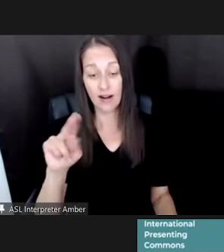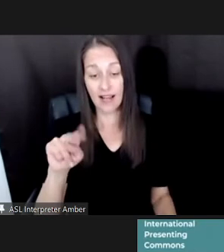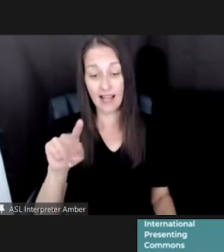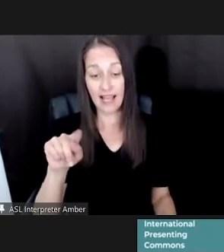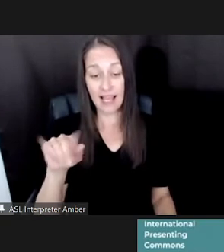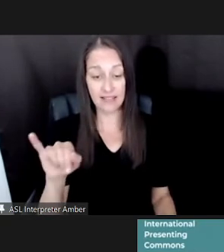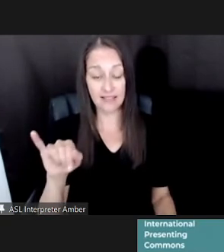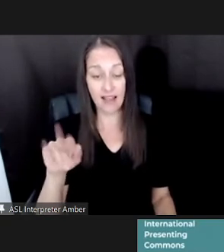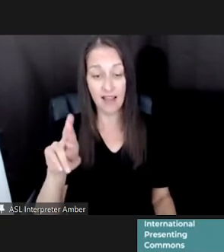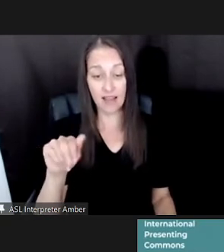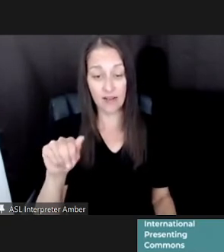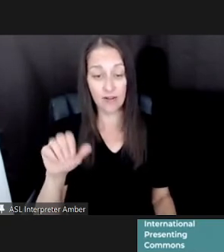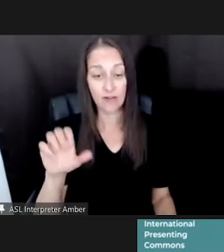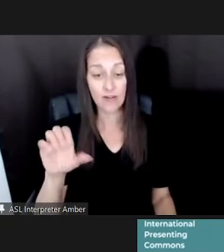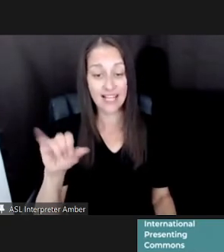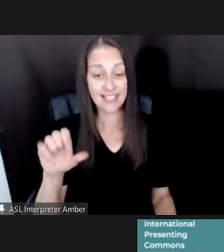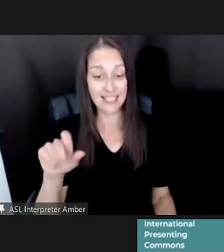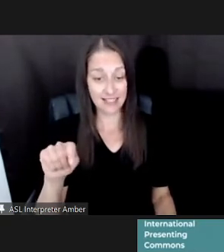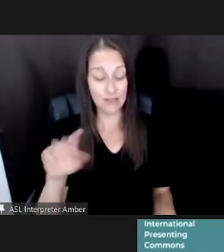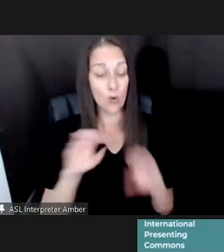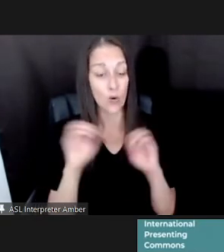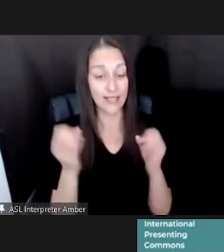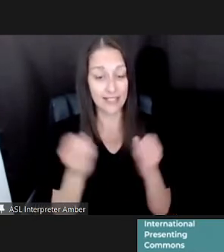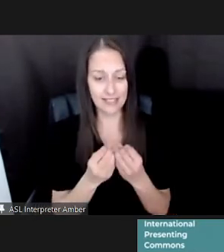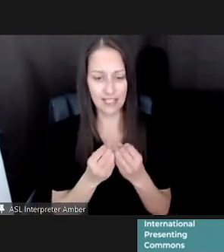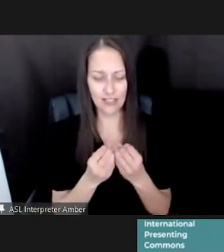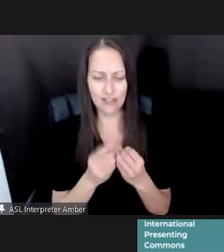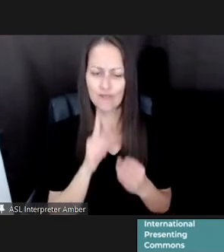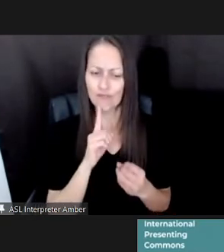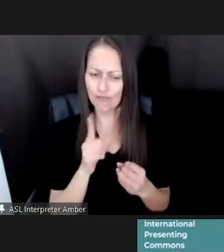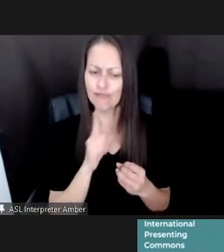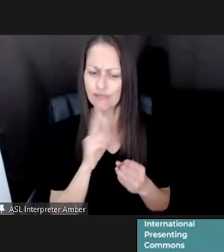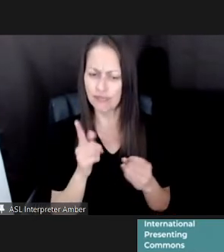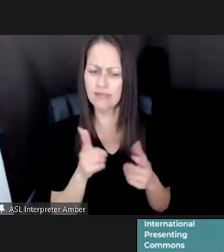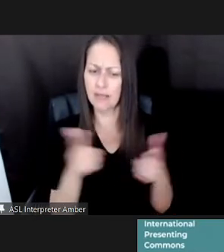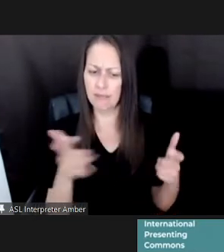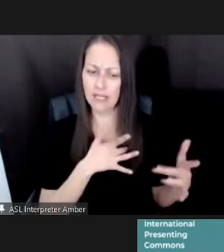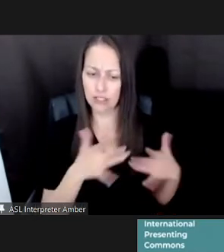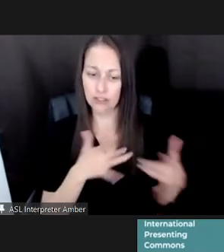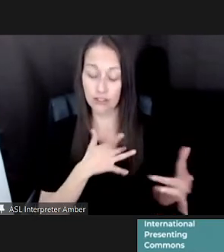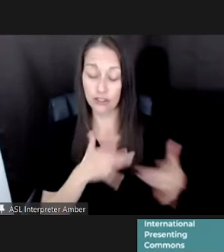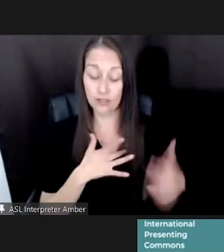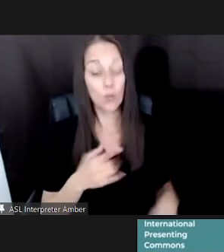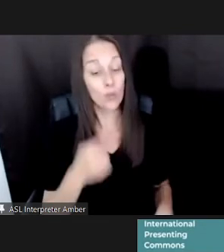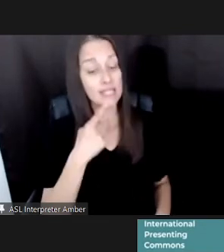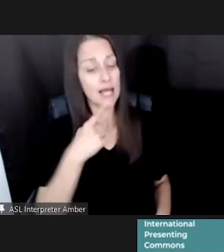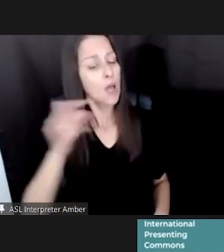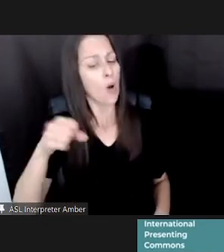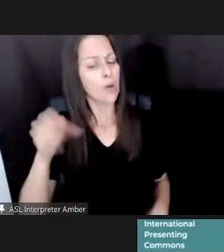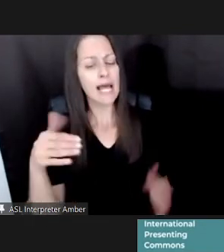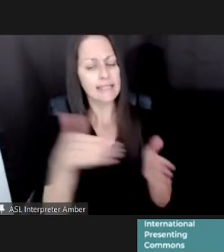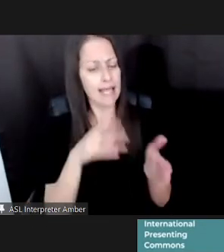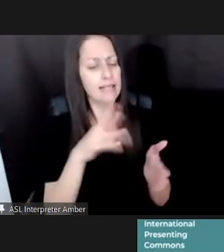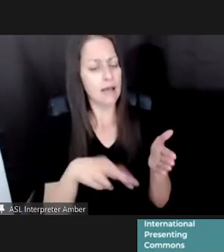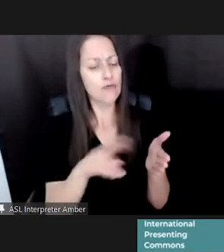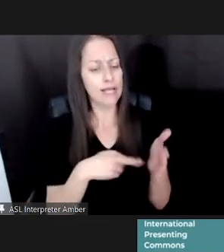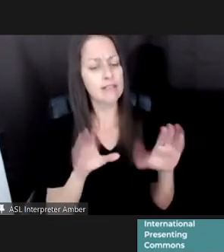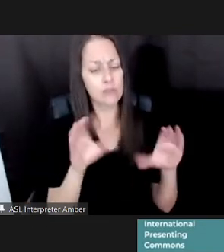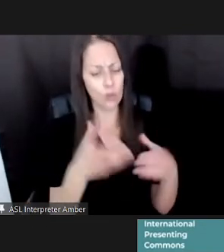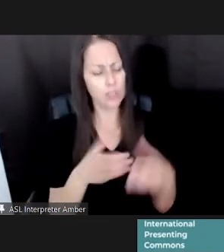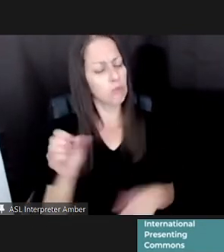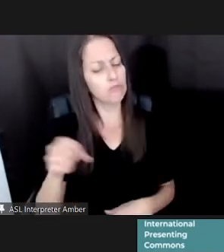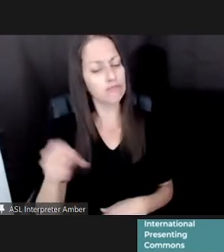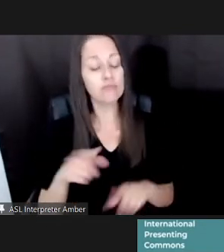concern with, we proclaim that we are trying to be an anti-racist organization, and we're trying to